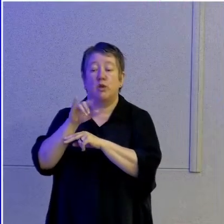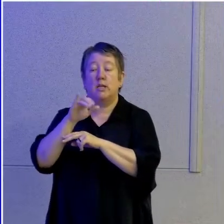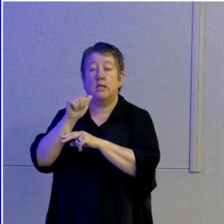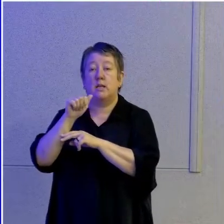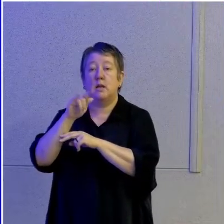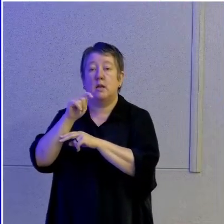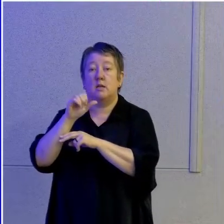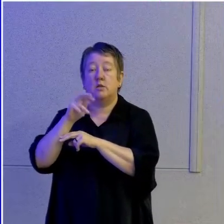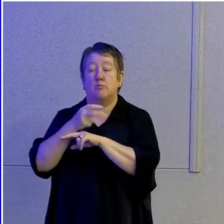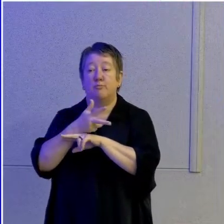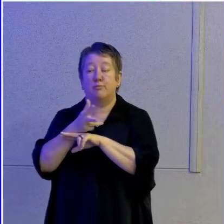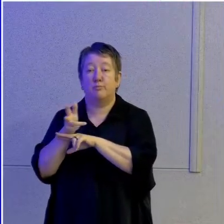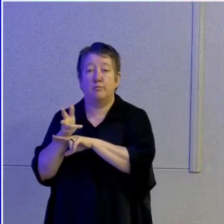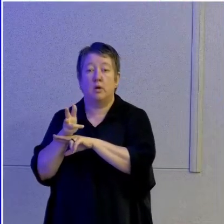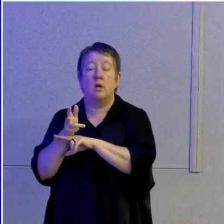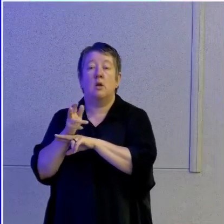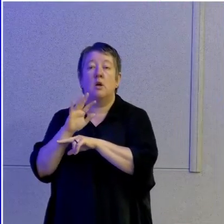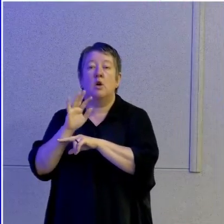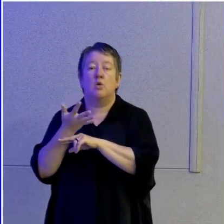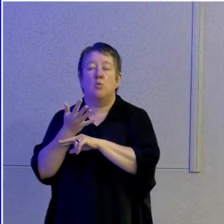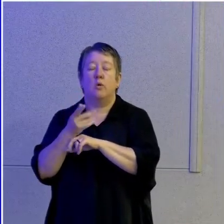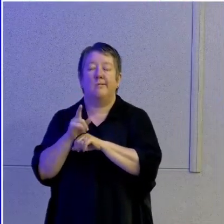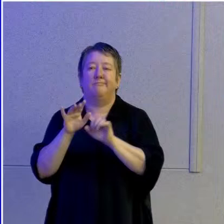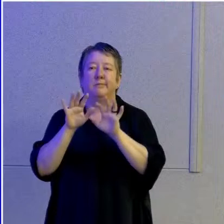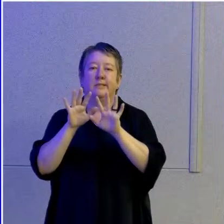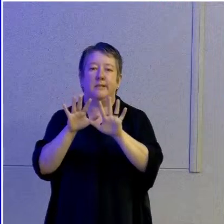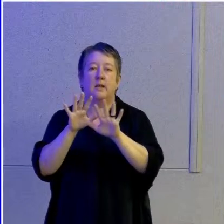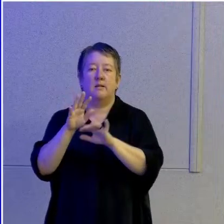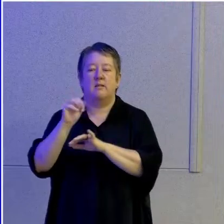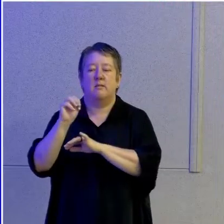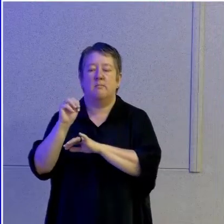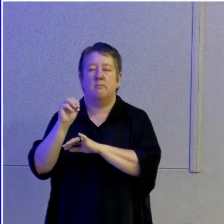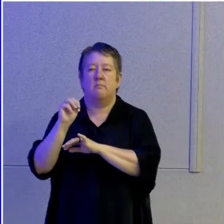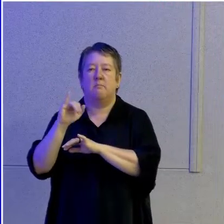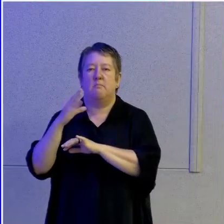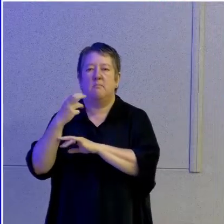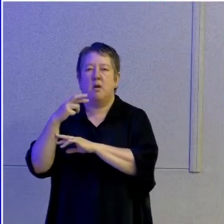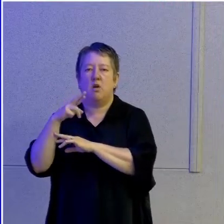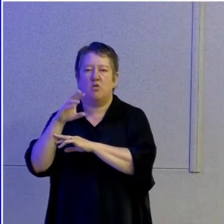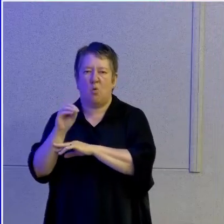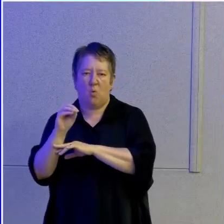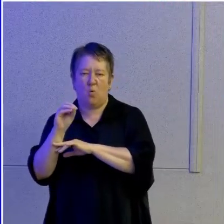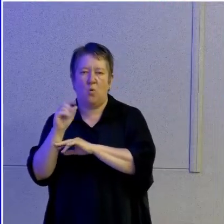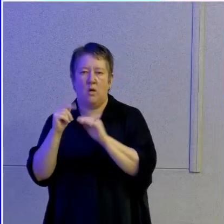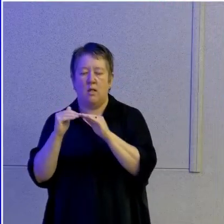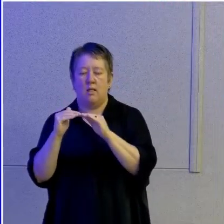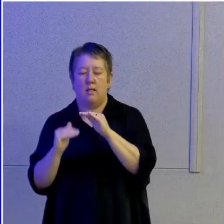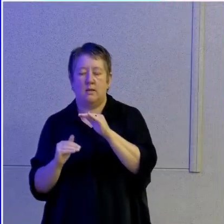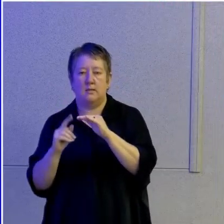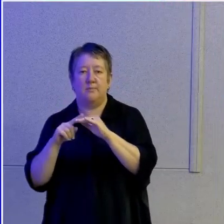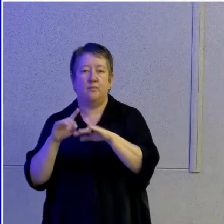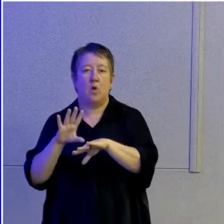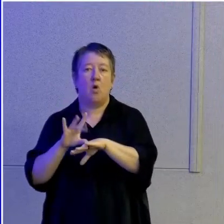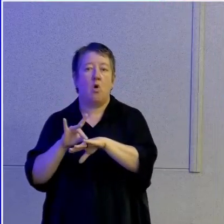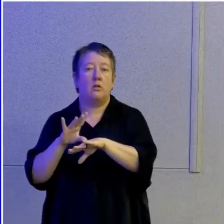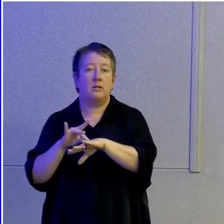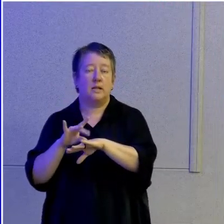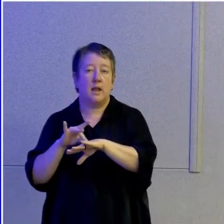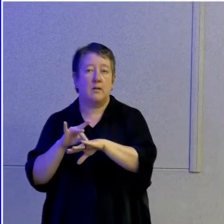have an ambient dose rate less than 10 microsieverts per hour, and contamination levels will be